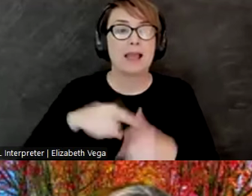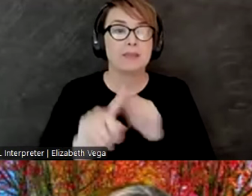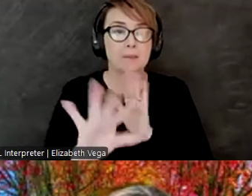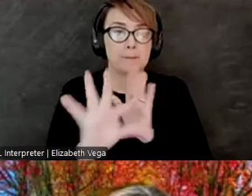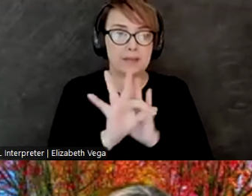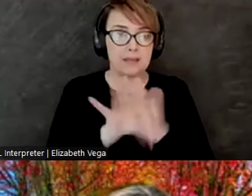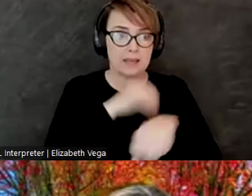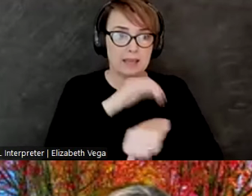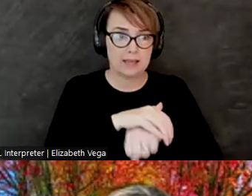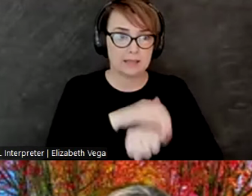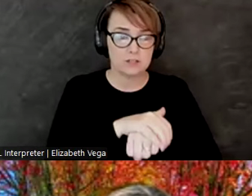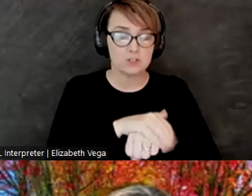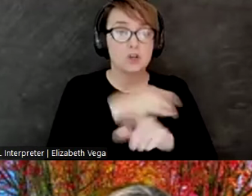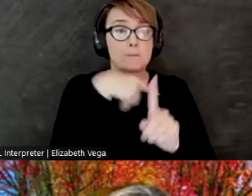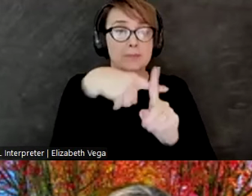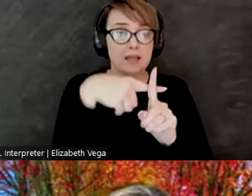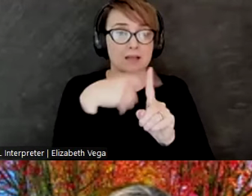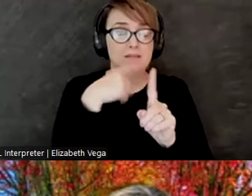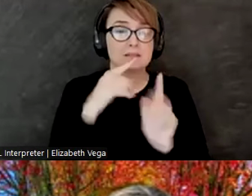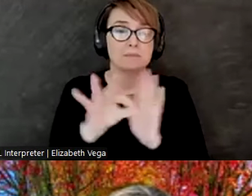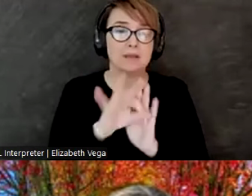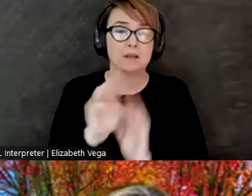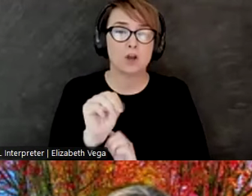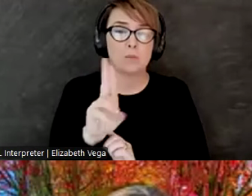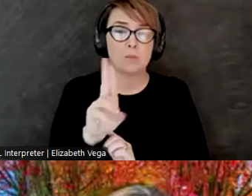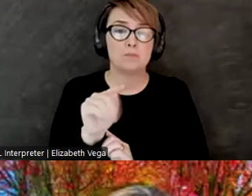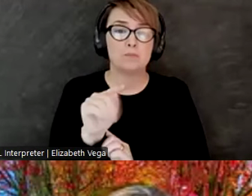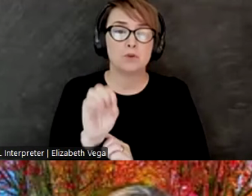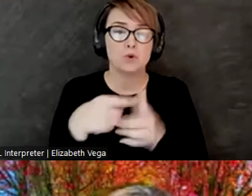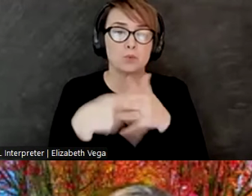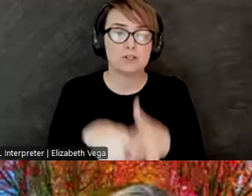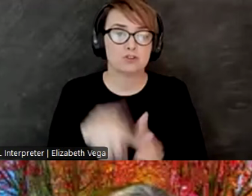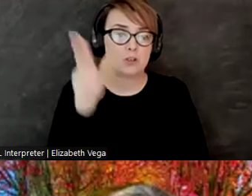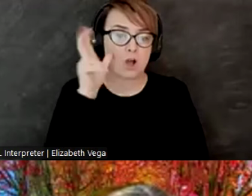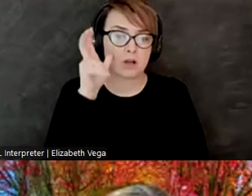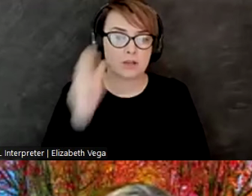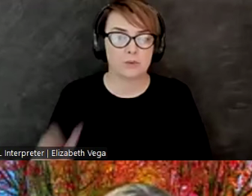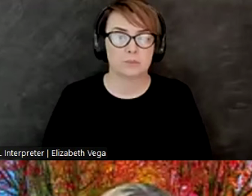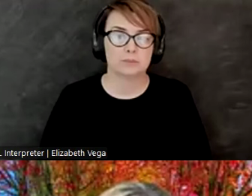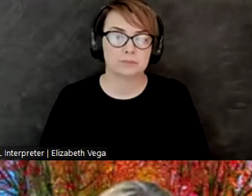and then also pick mute original audio.